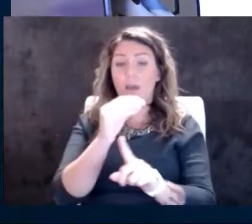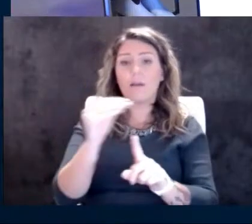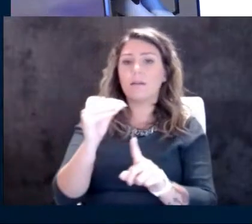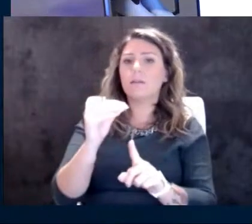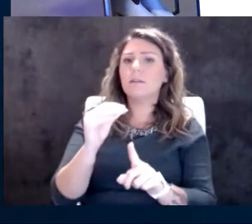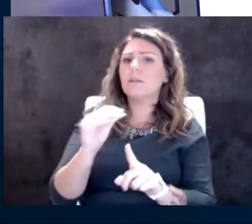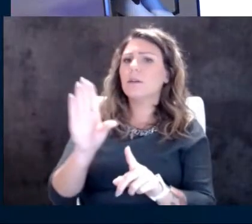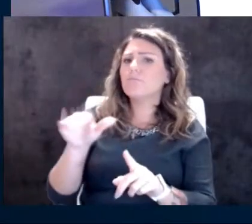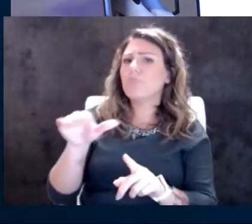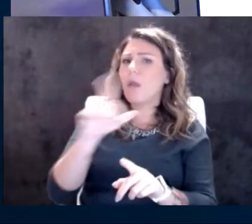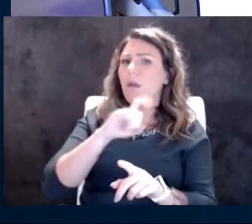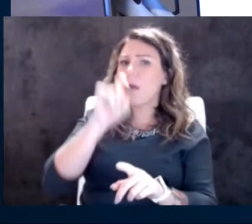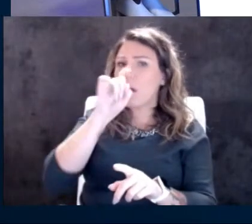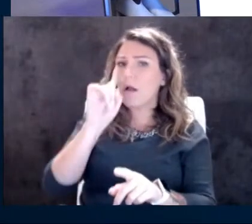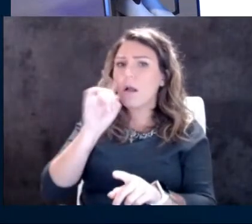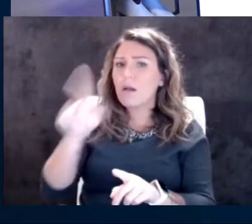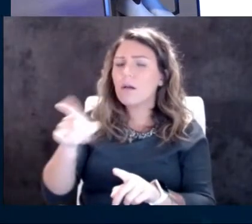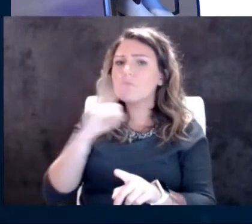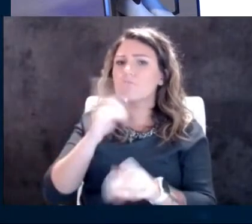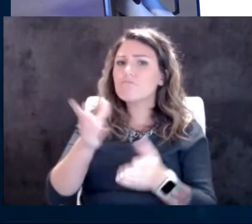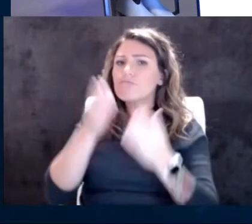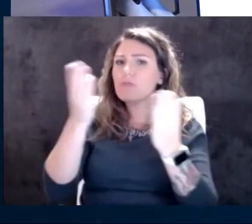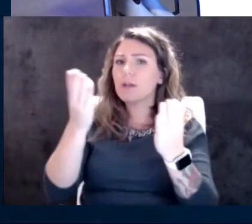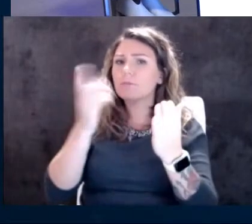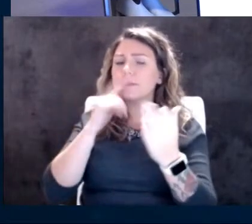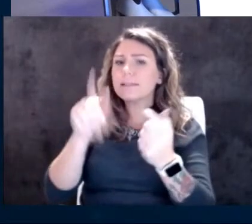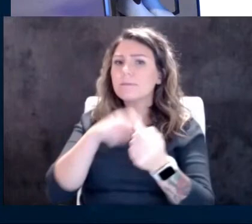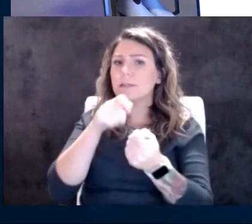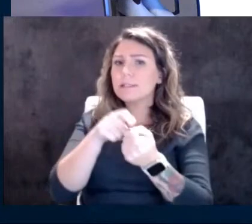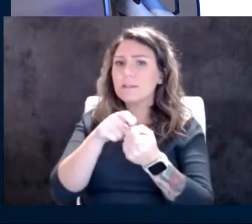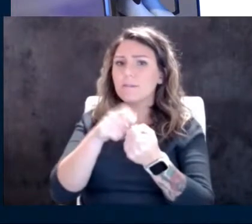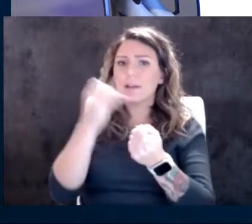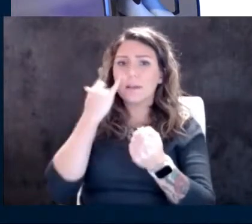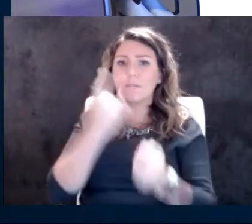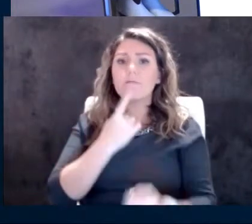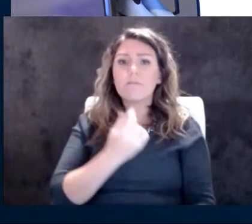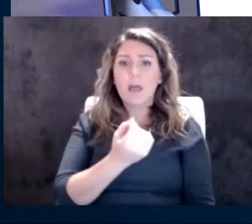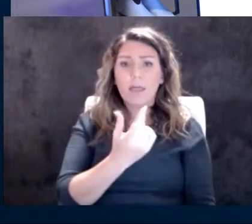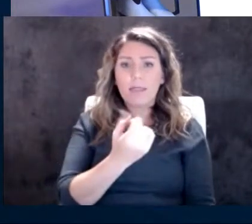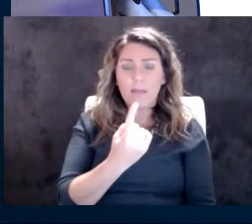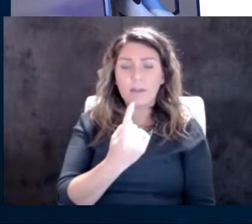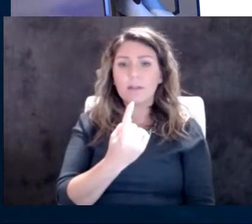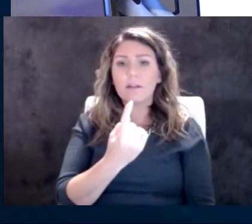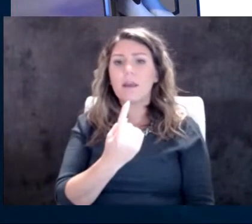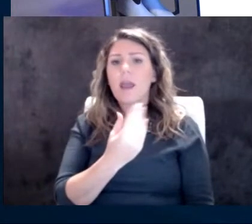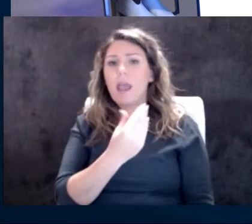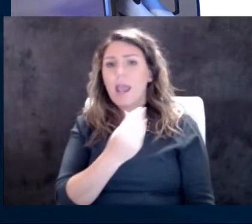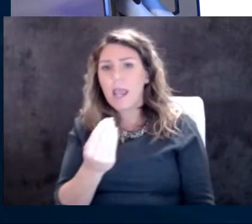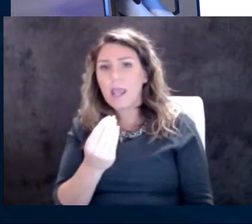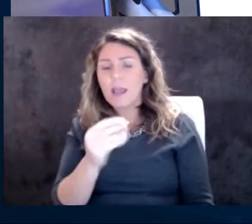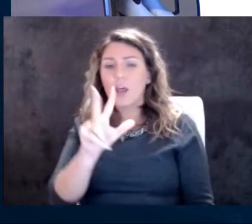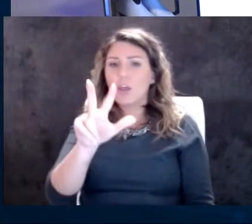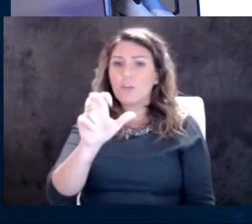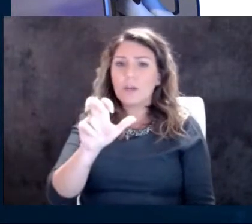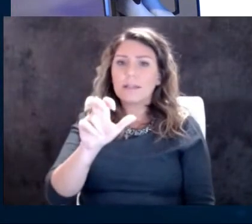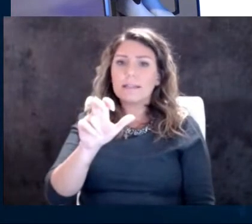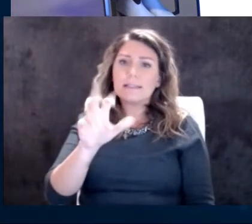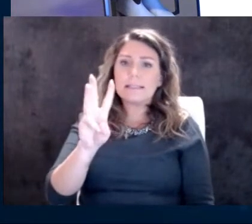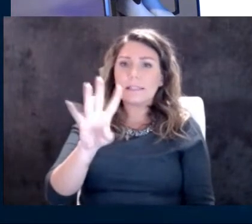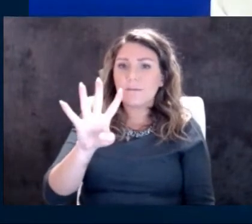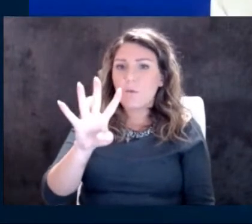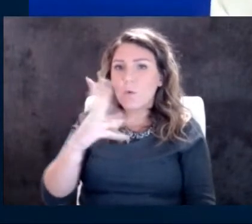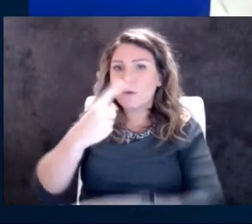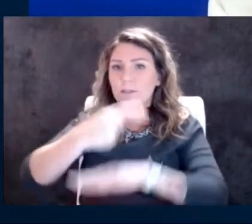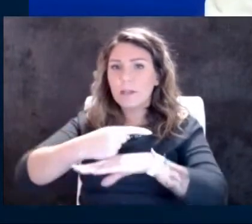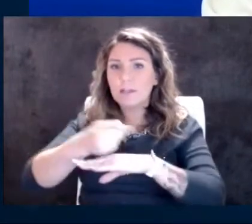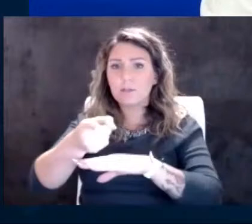I understand it, the recommendation is fairly specific that if you're 11 and 364 days, you still get the 1/3